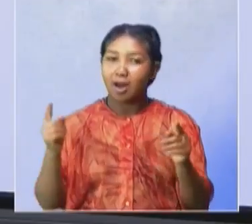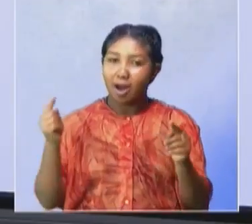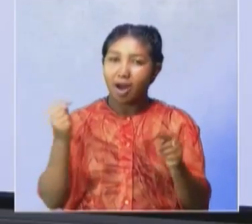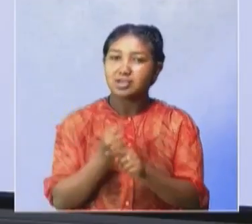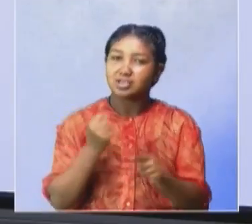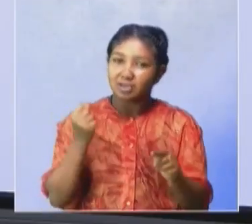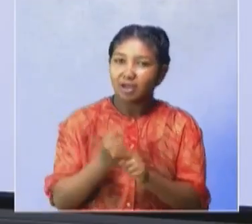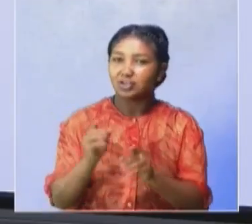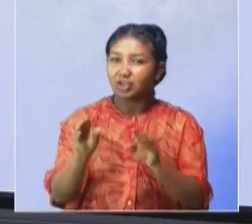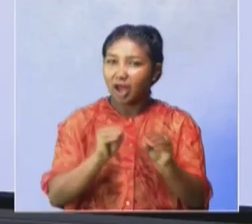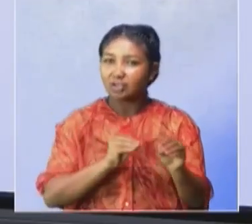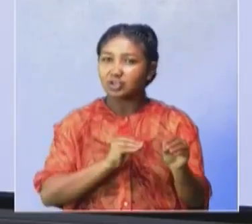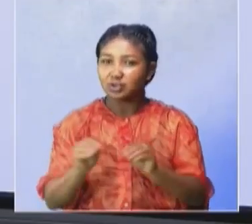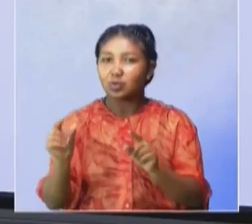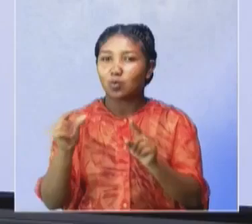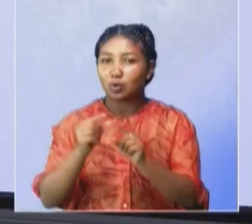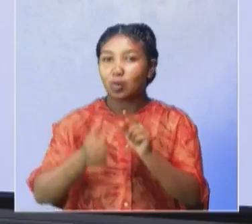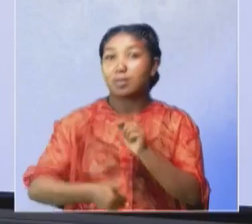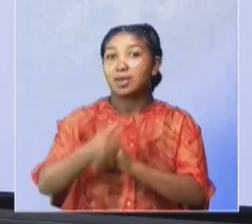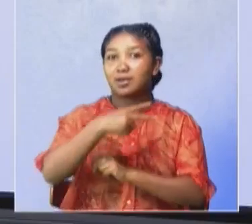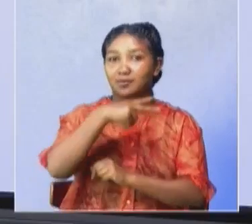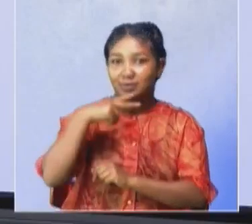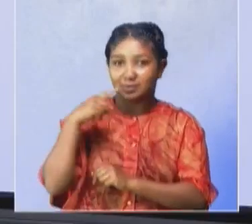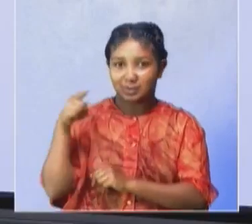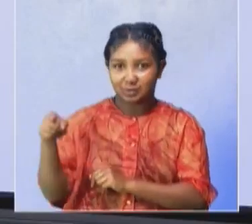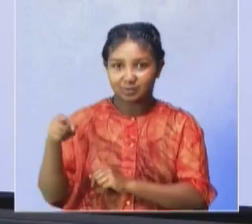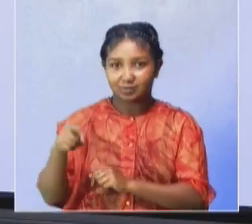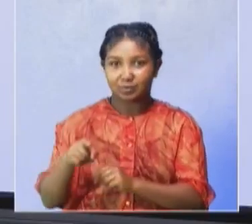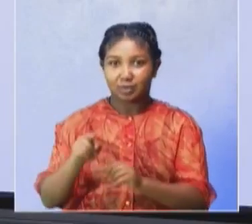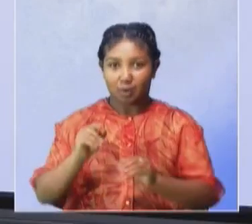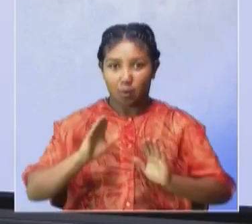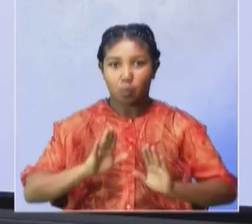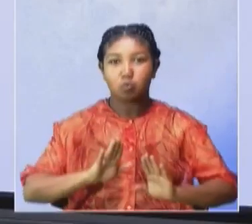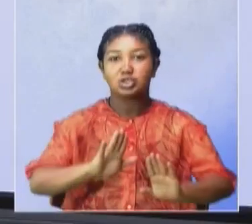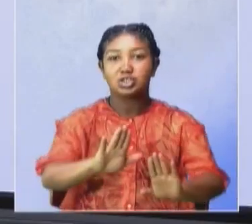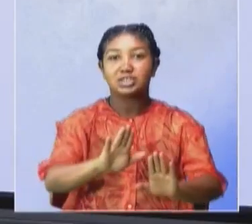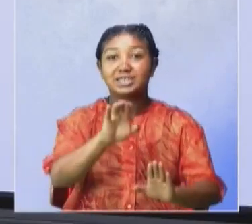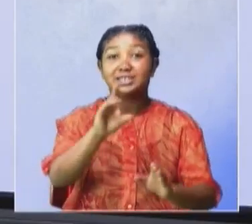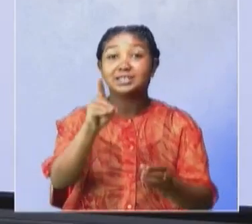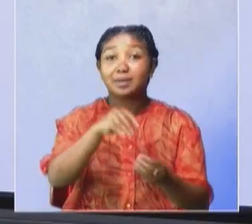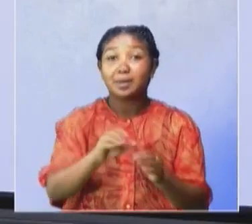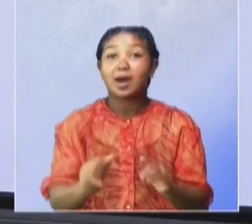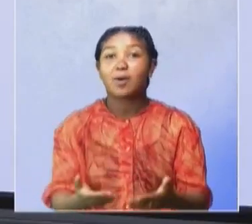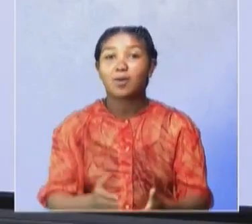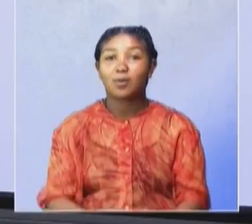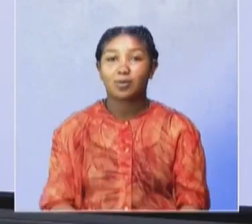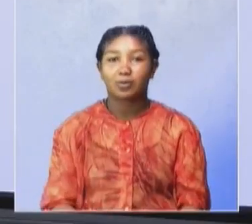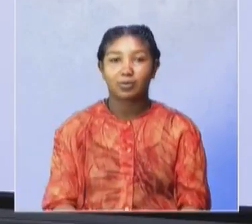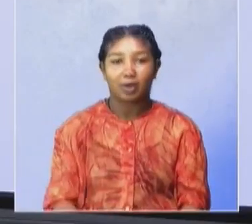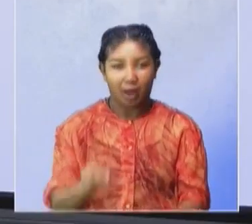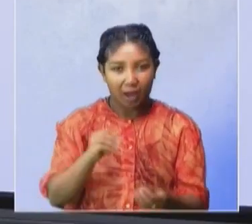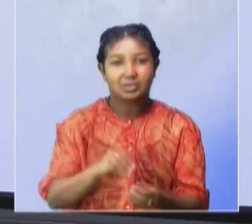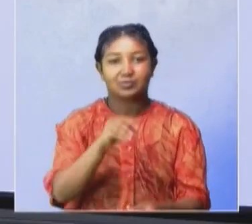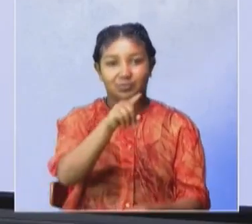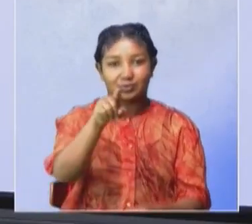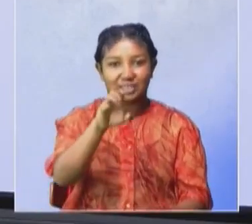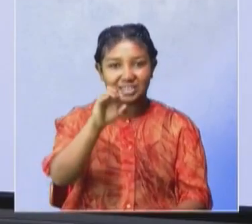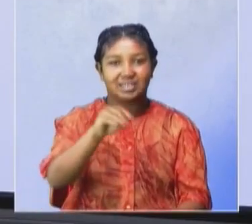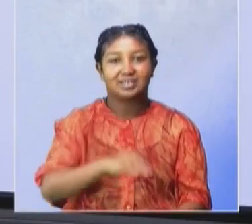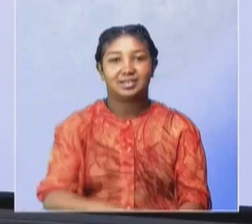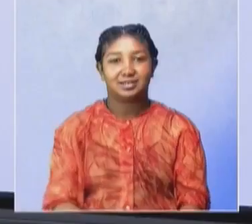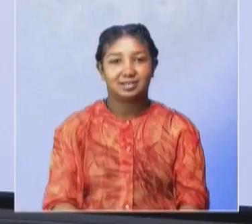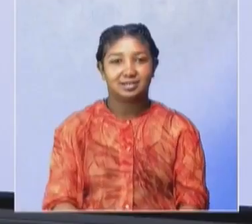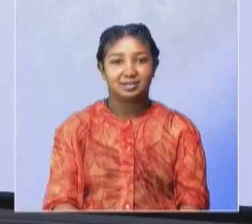that, these all are main verbs. So pushed, let me give you time to add